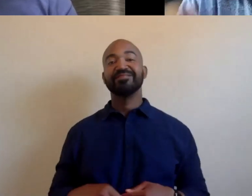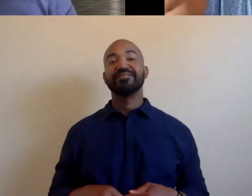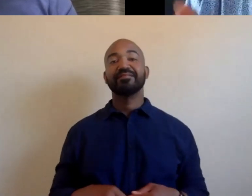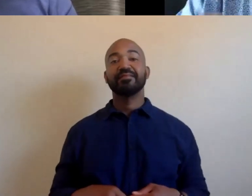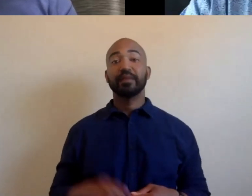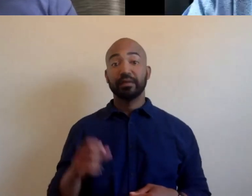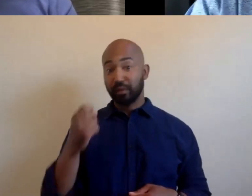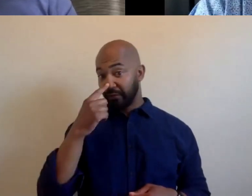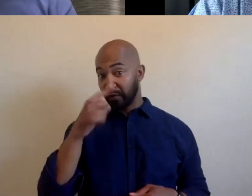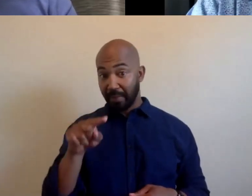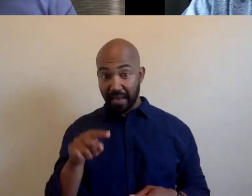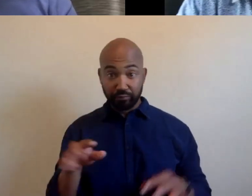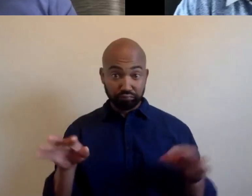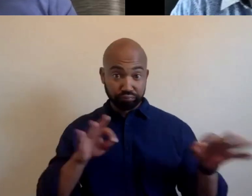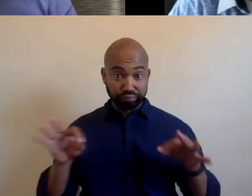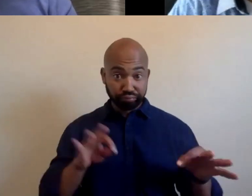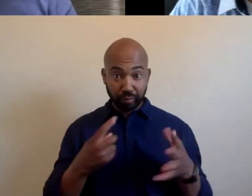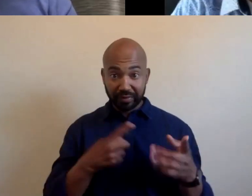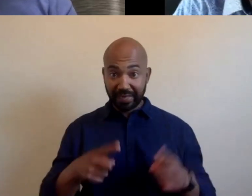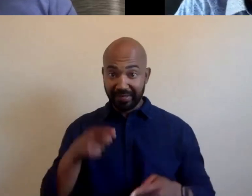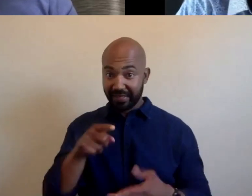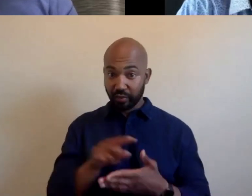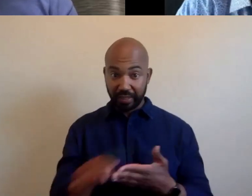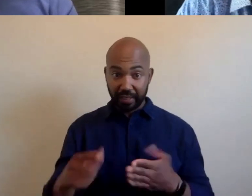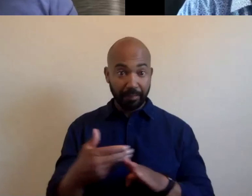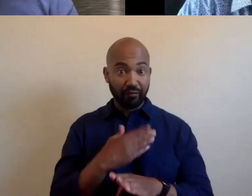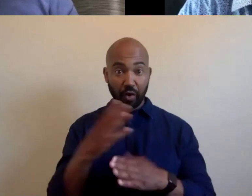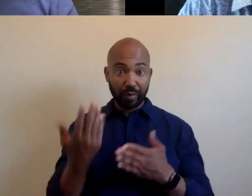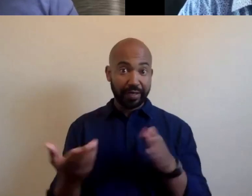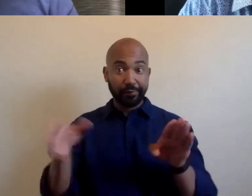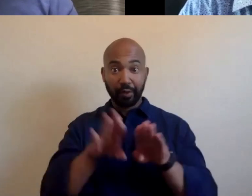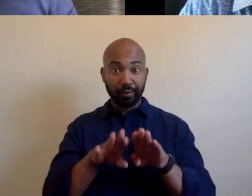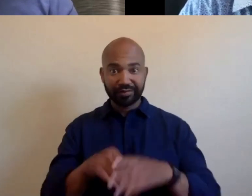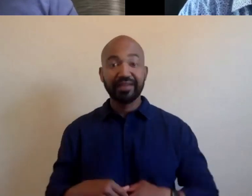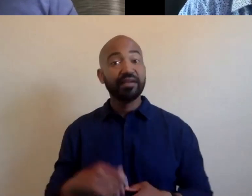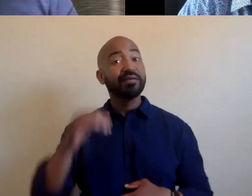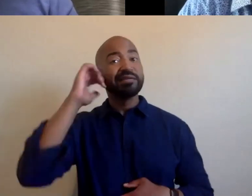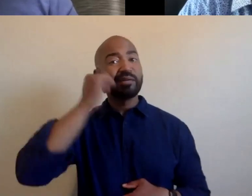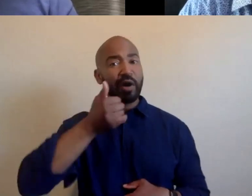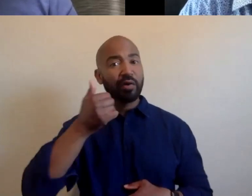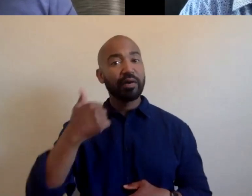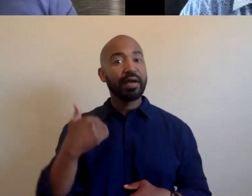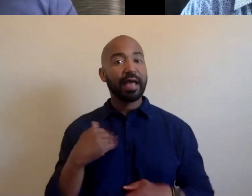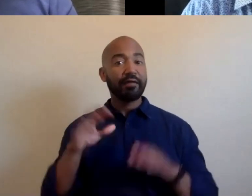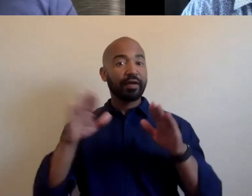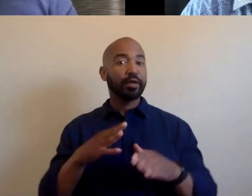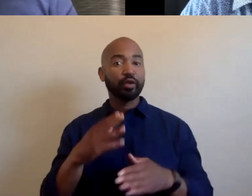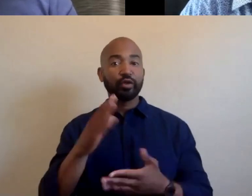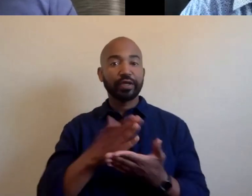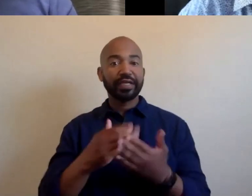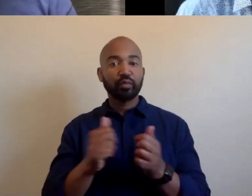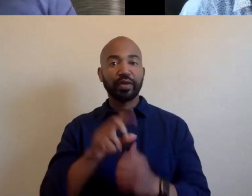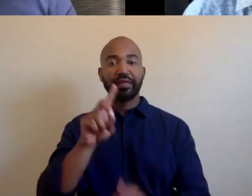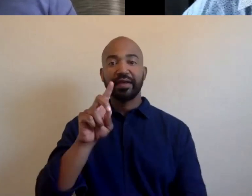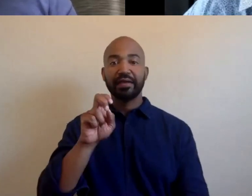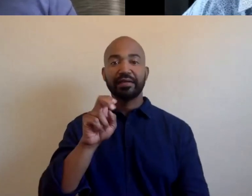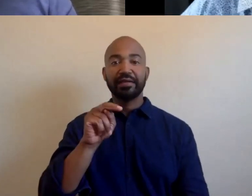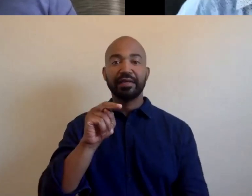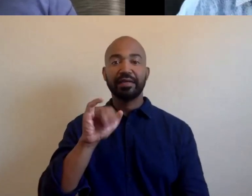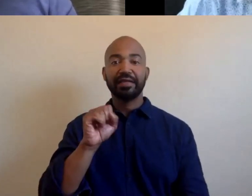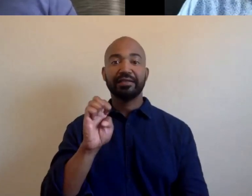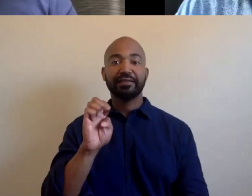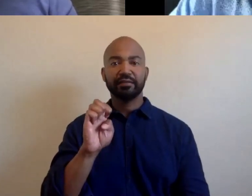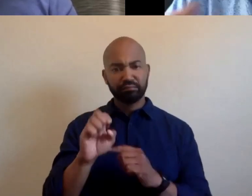me share what's happening this week before we close. Tomorrow we have Fabulous Cooking with Denise. So Denise, a couple of weeks ago, did